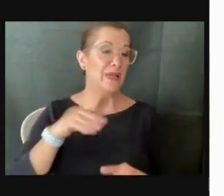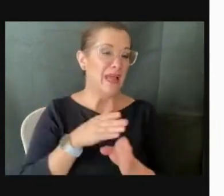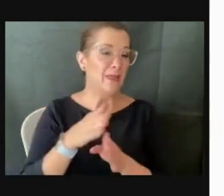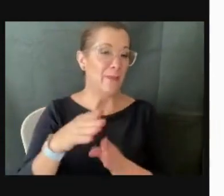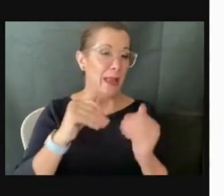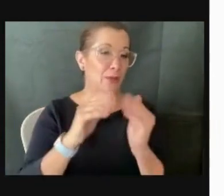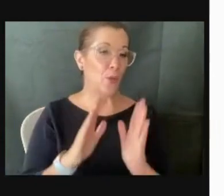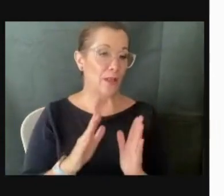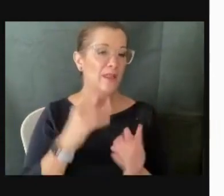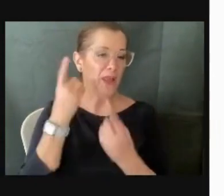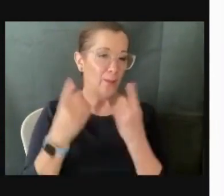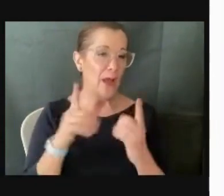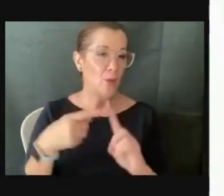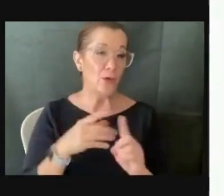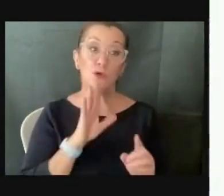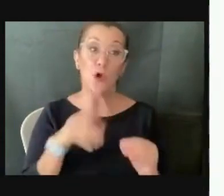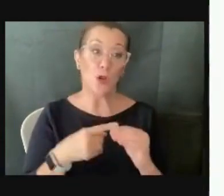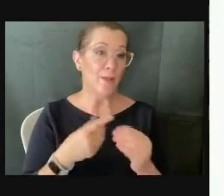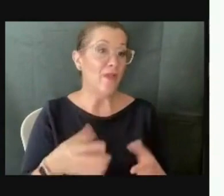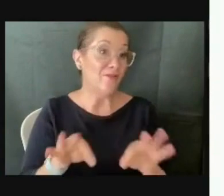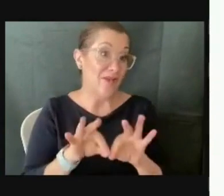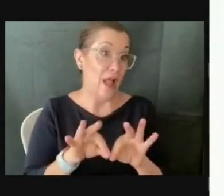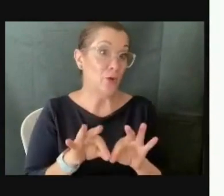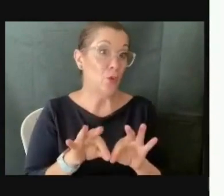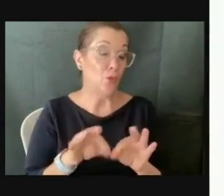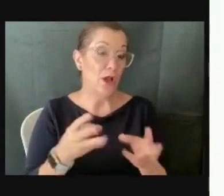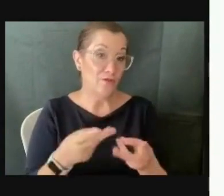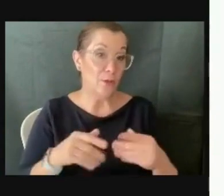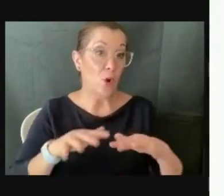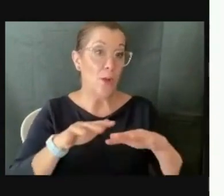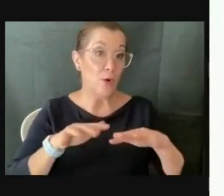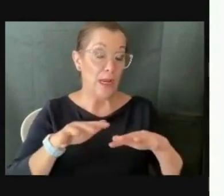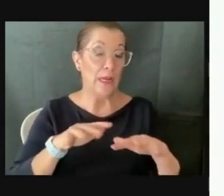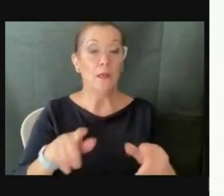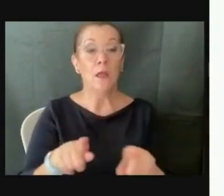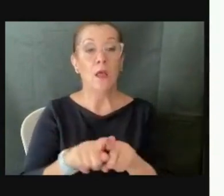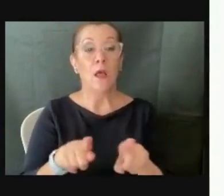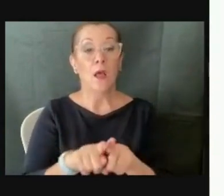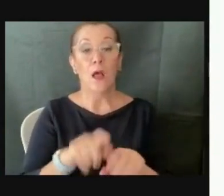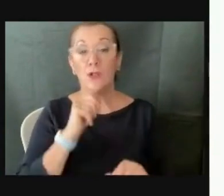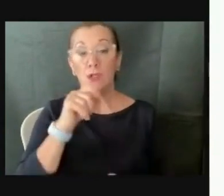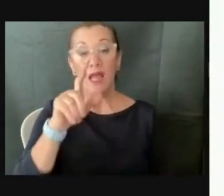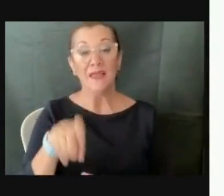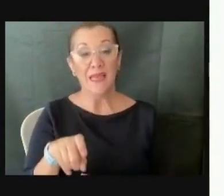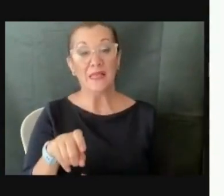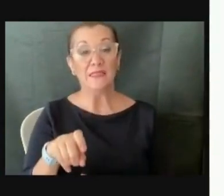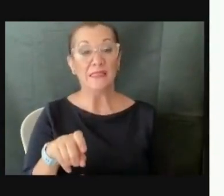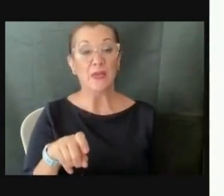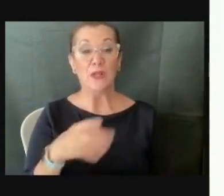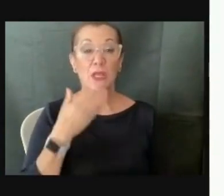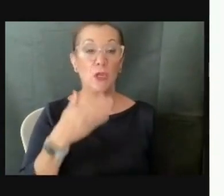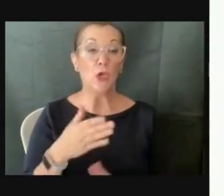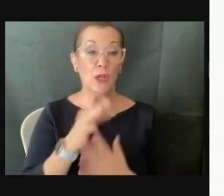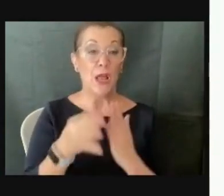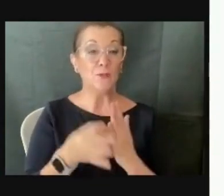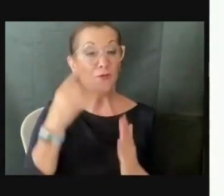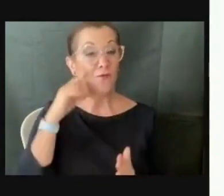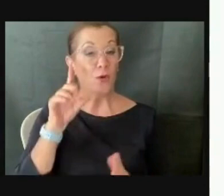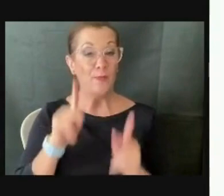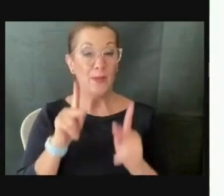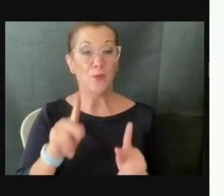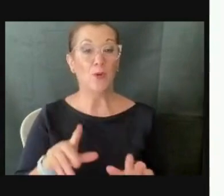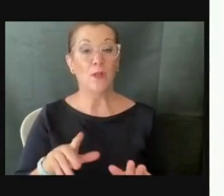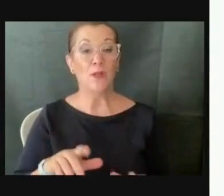when you're thinking about the value of your property. And it's also not necessarily a practical option for people who are living in the